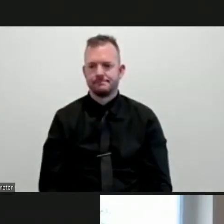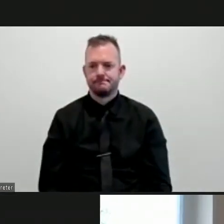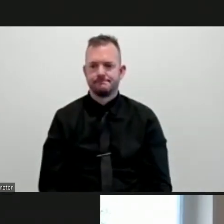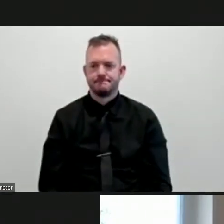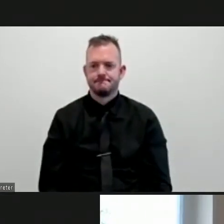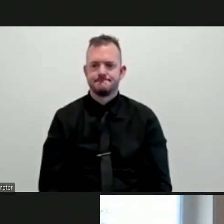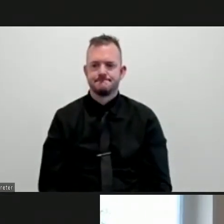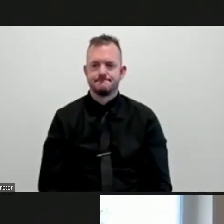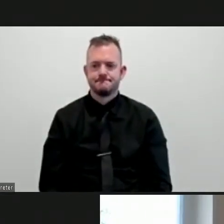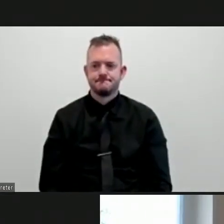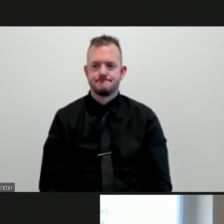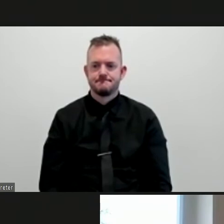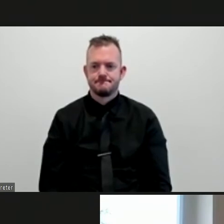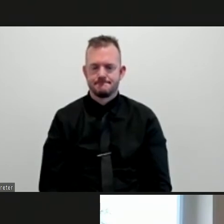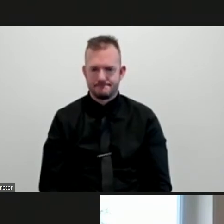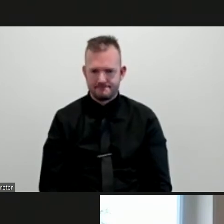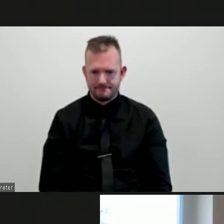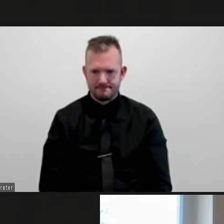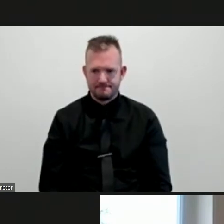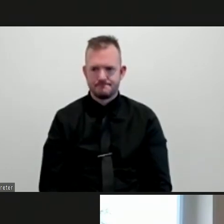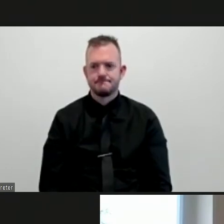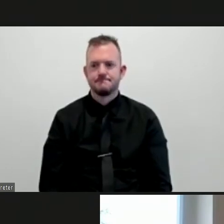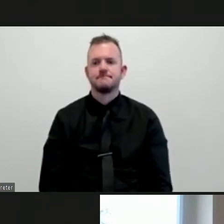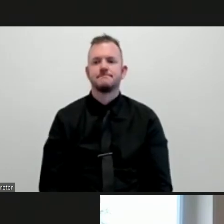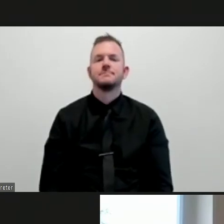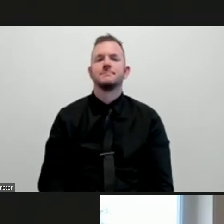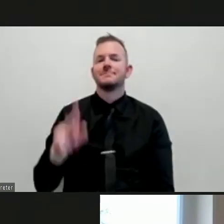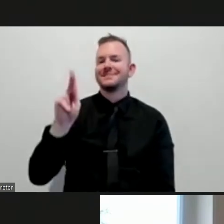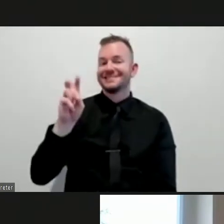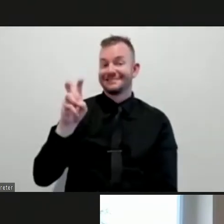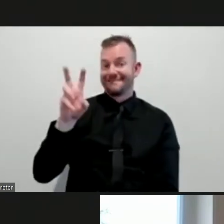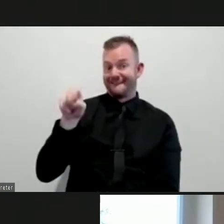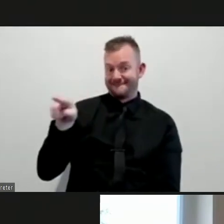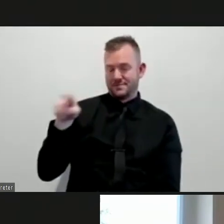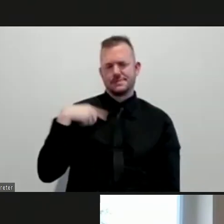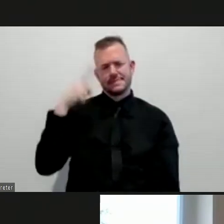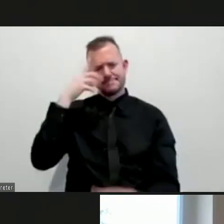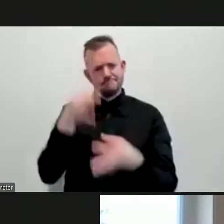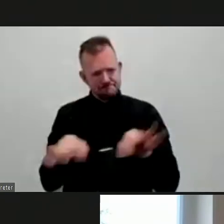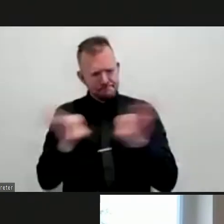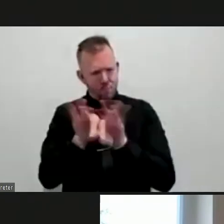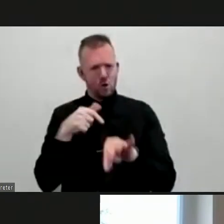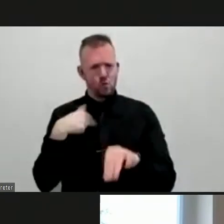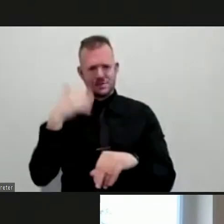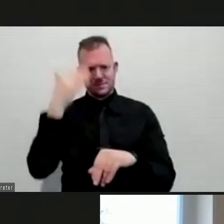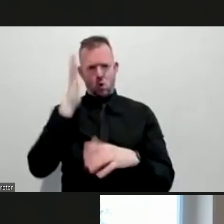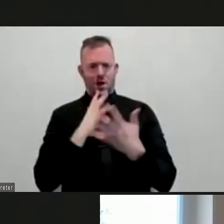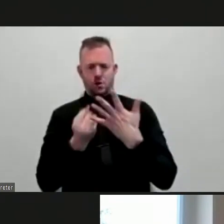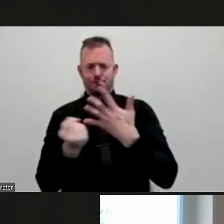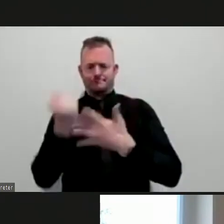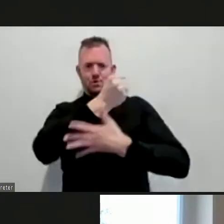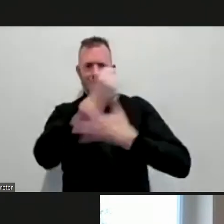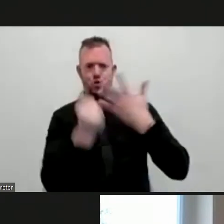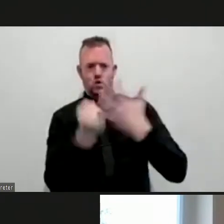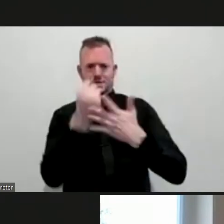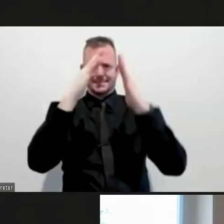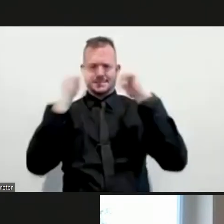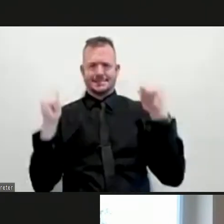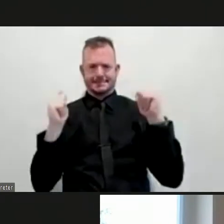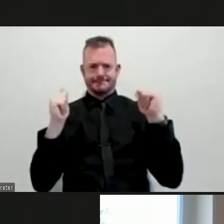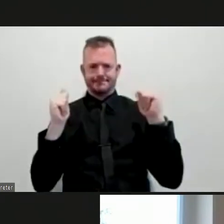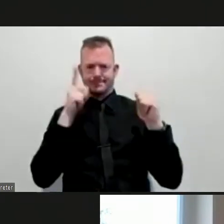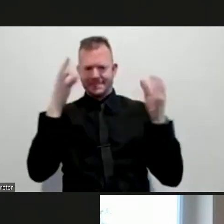So I think it's important to understand that their priorities still stay the same, right? So when we're looking at 78% of the COVID